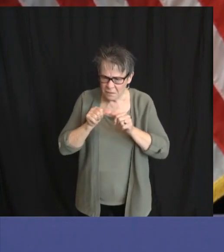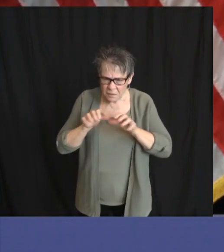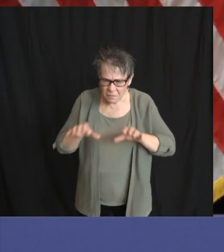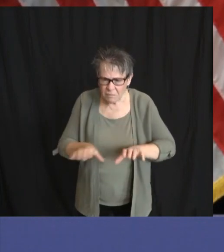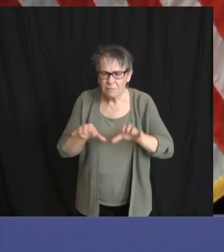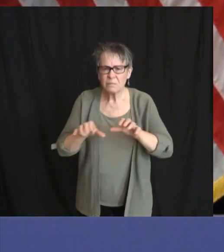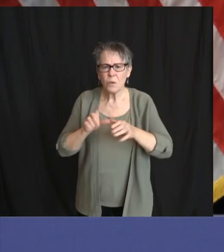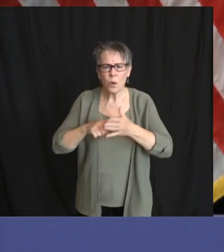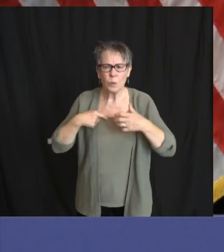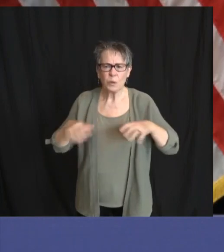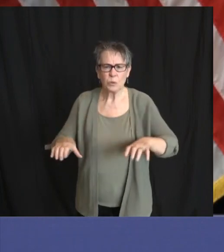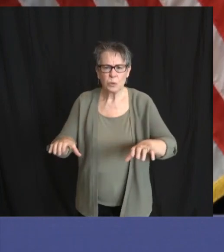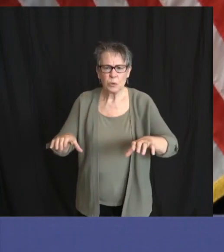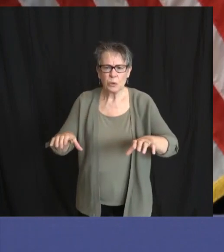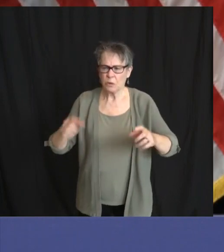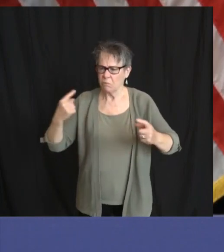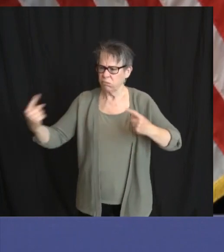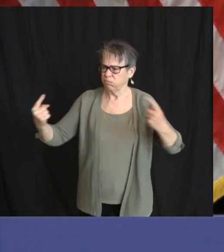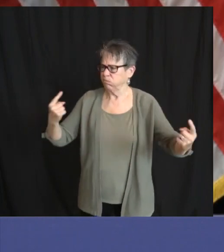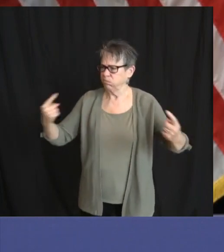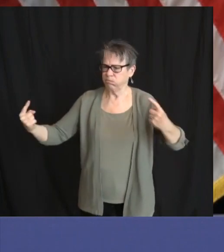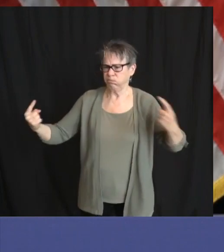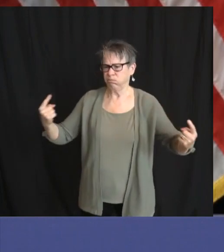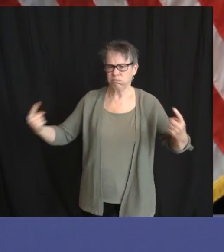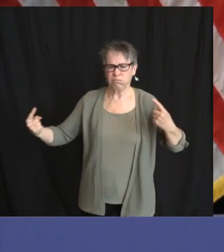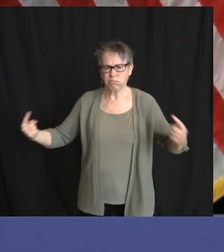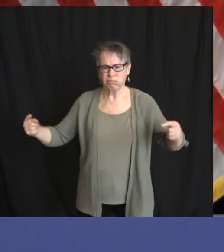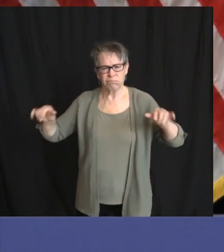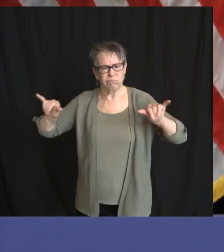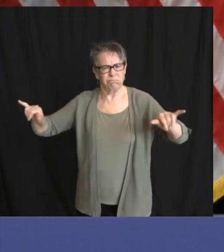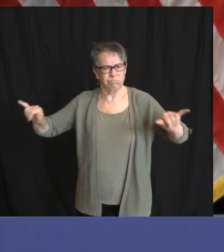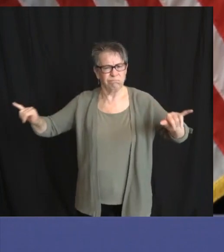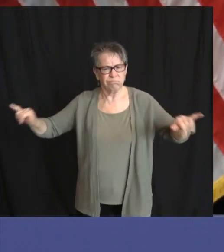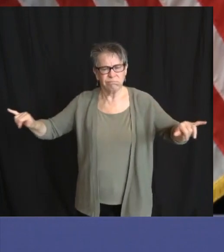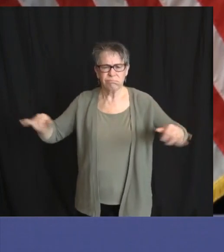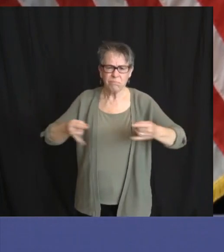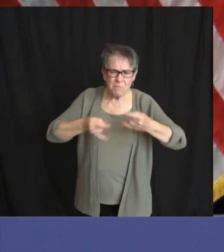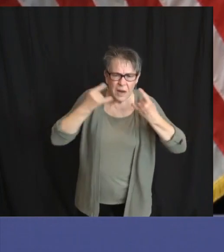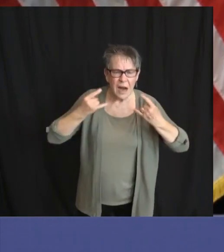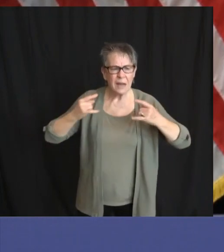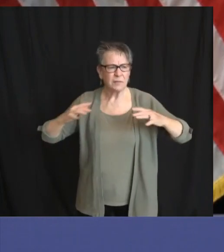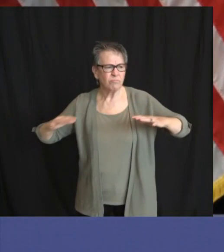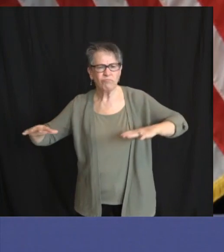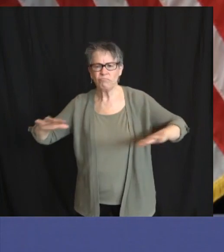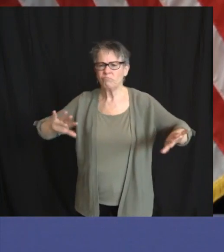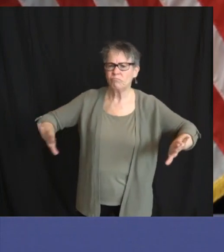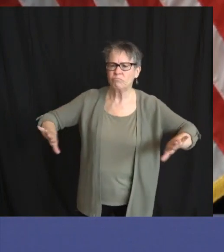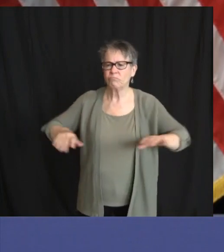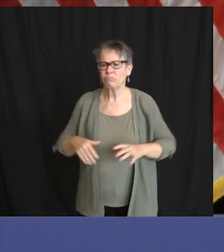we would do so. And so I'm honored, Pat. Thank you for leading that. We're going to start, Brendan, over here with Matt, please. Matt, good afternoon.